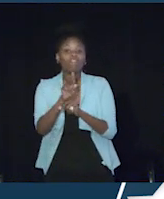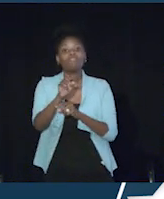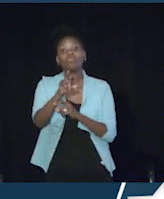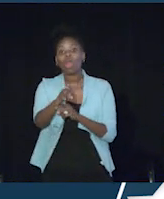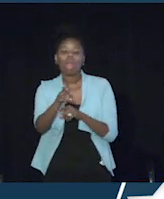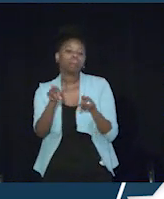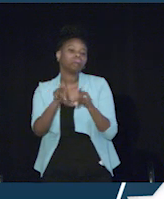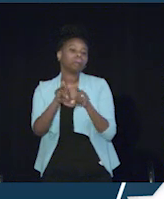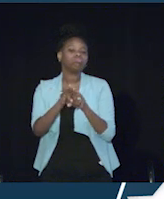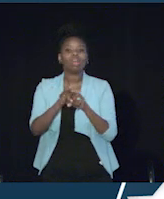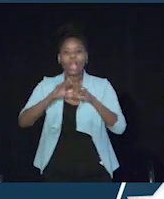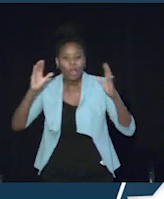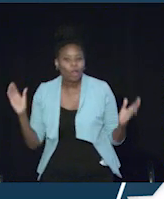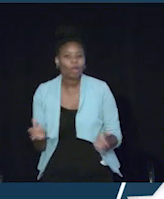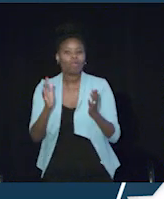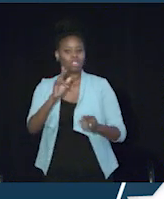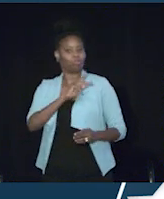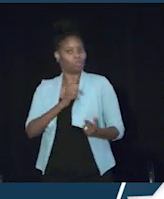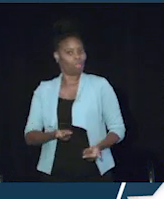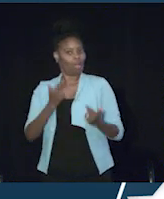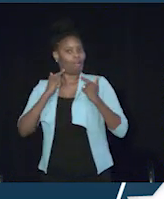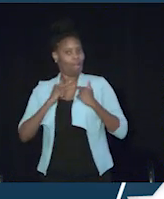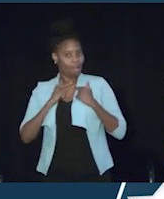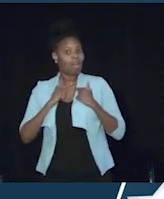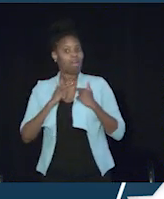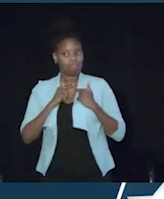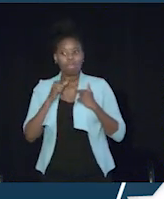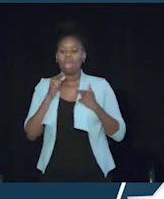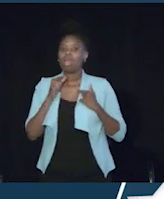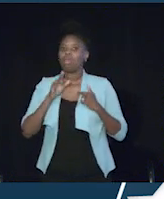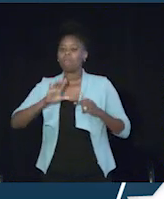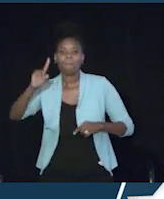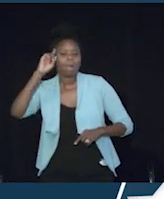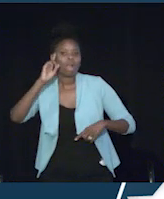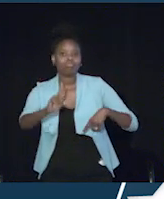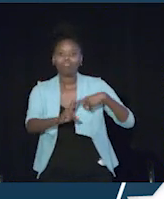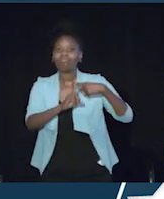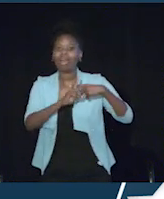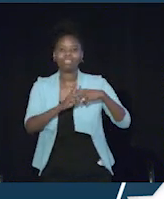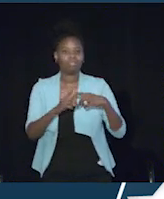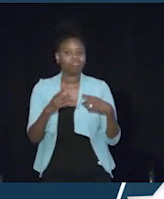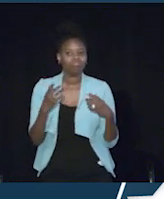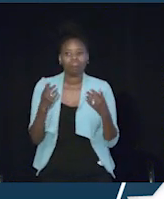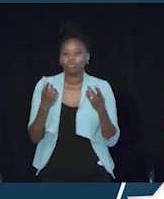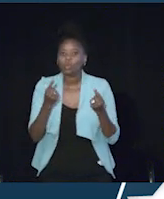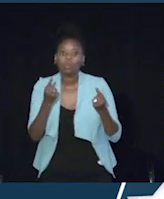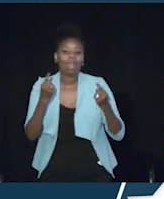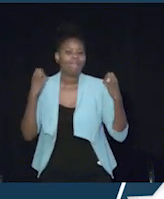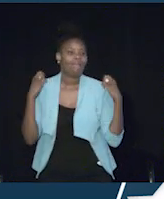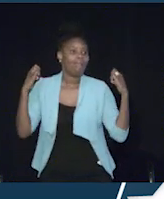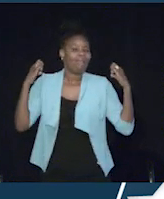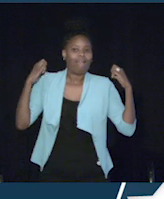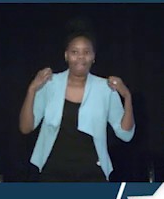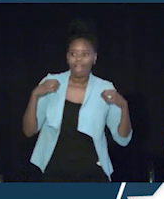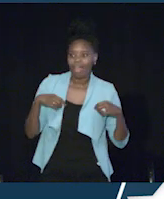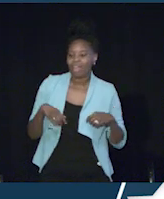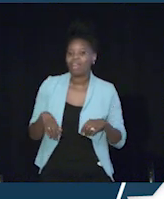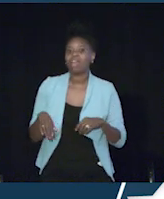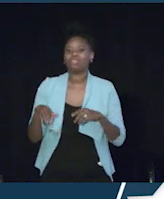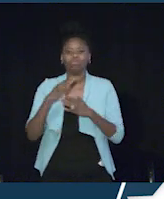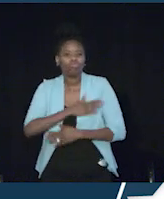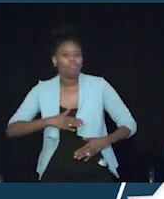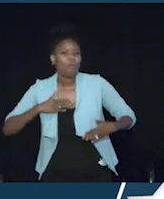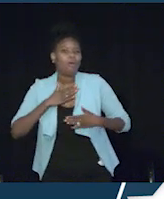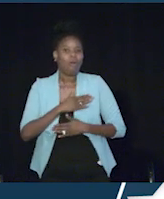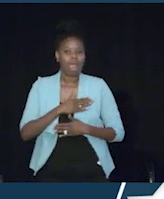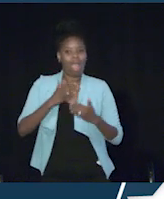encouraged him in his personal life. He began taking up more positive activities like exercise, studying real estate, and really just has a